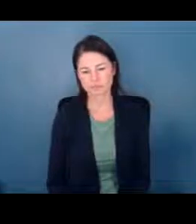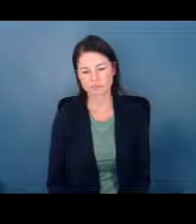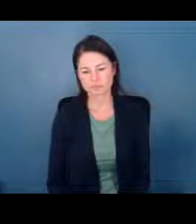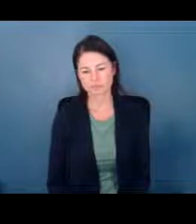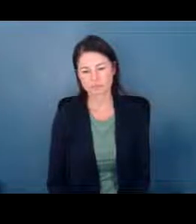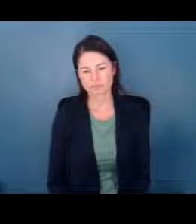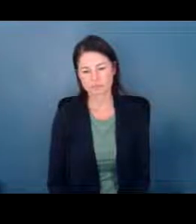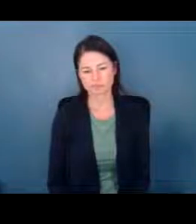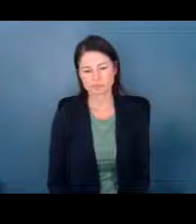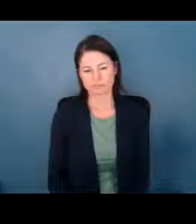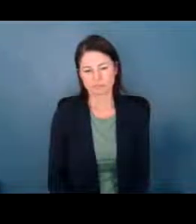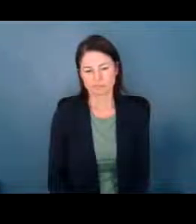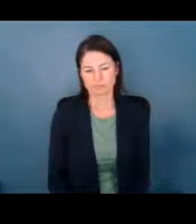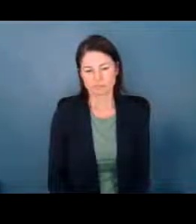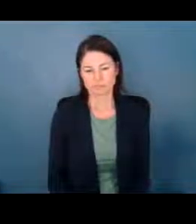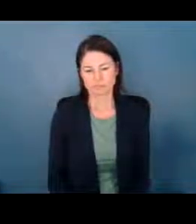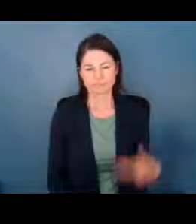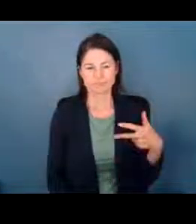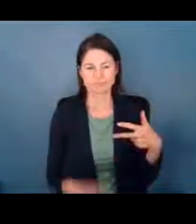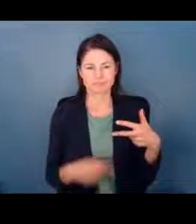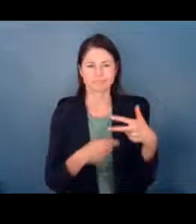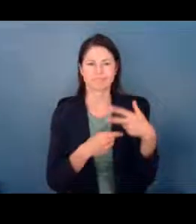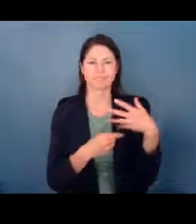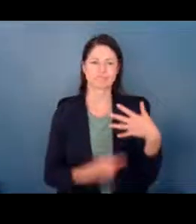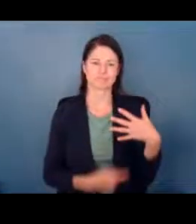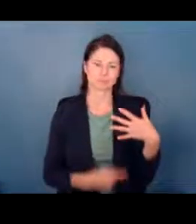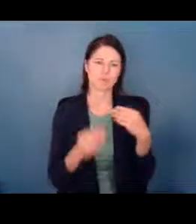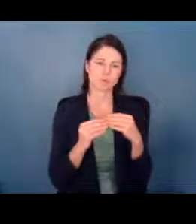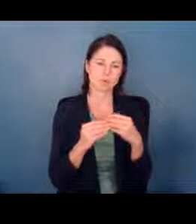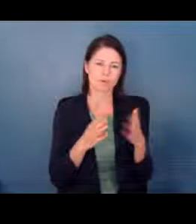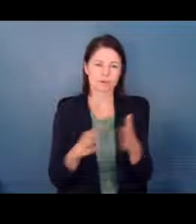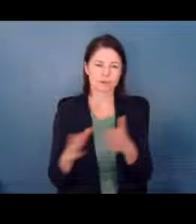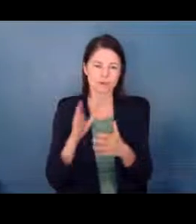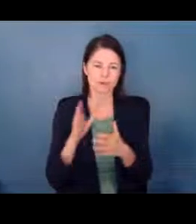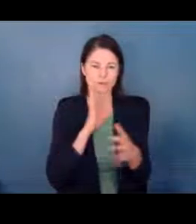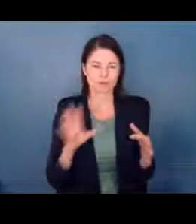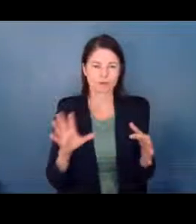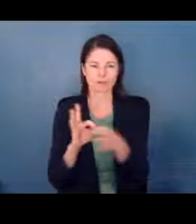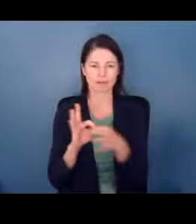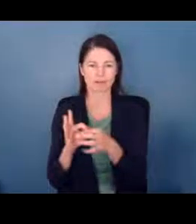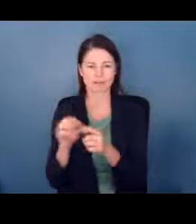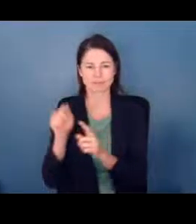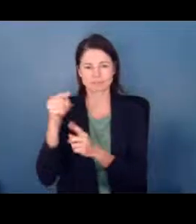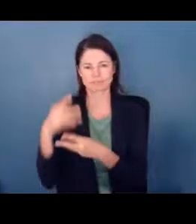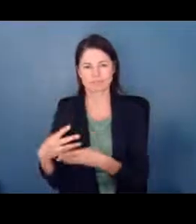the many important plans and reports that we'll want to link to in the guidelines.